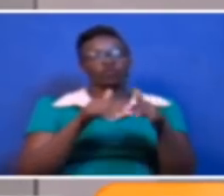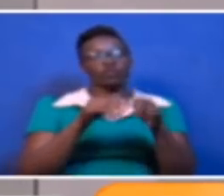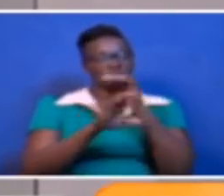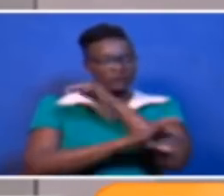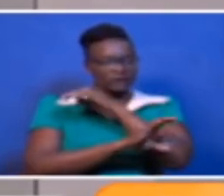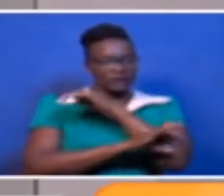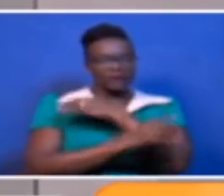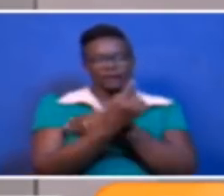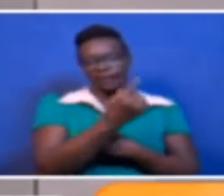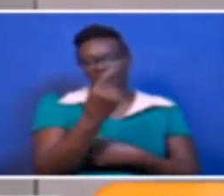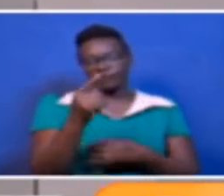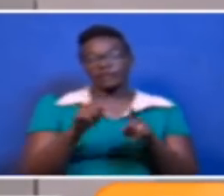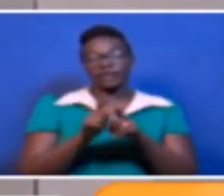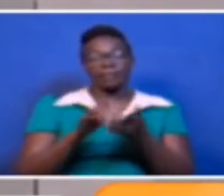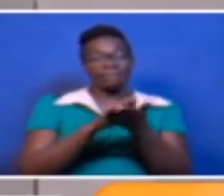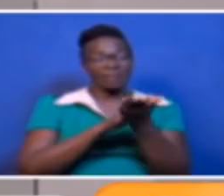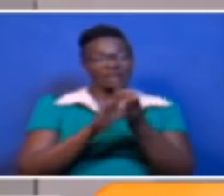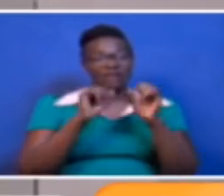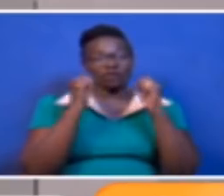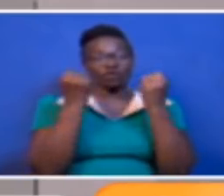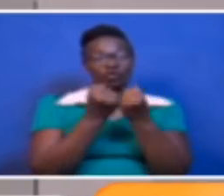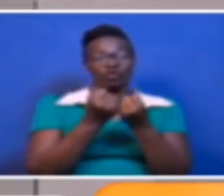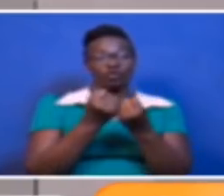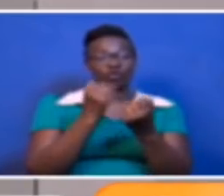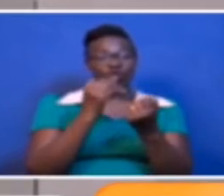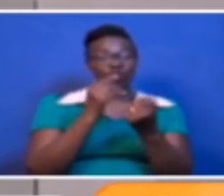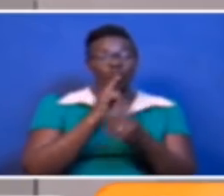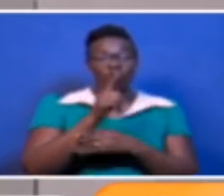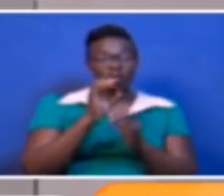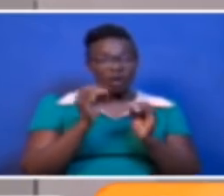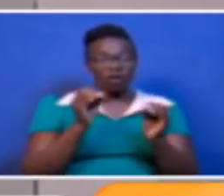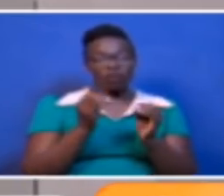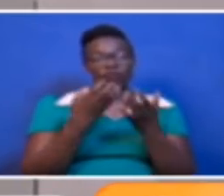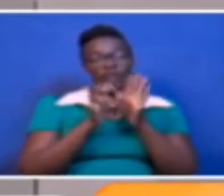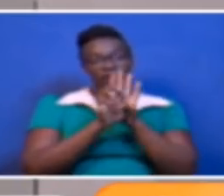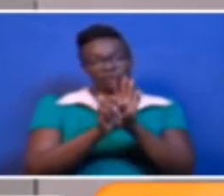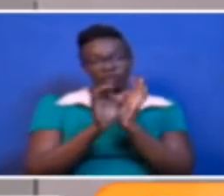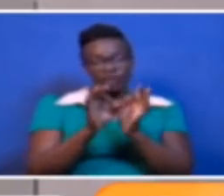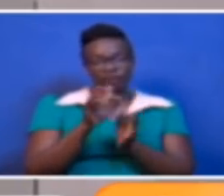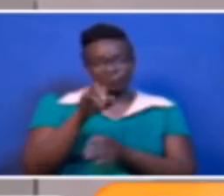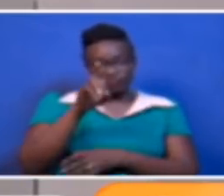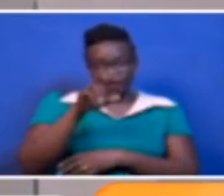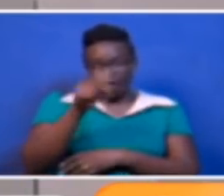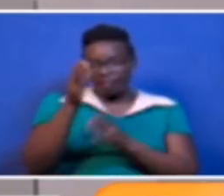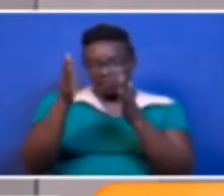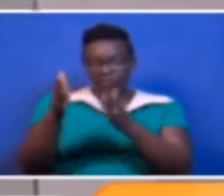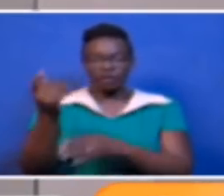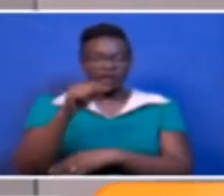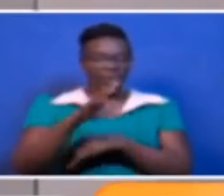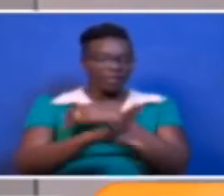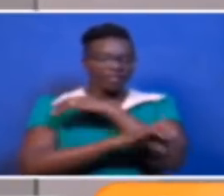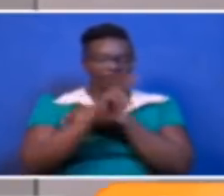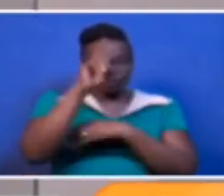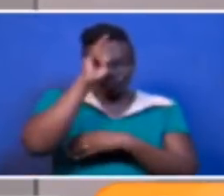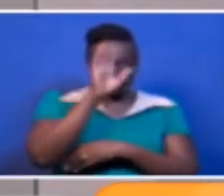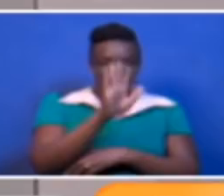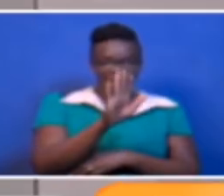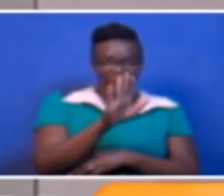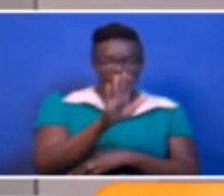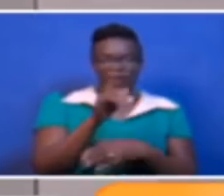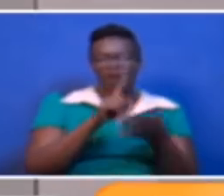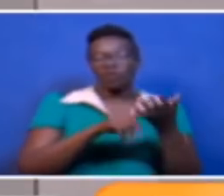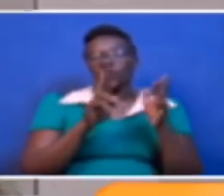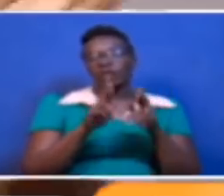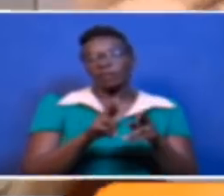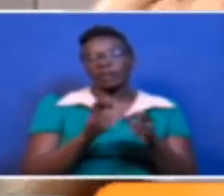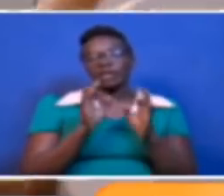Basic social disorder, for example, somebody has stolen your goat or somebody has assaulted you. When there's a breakdown in law and order, it